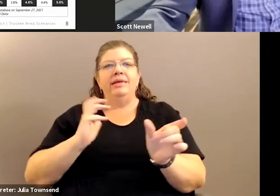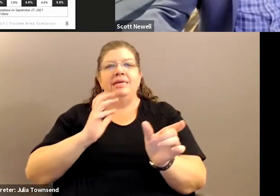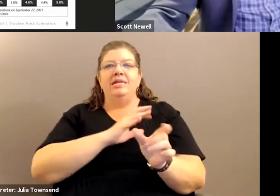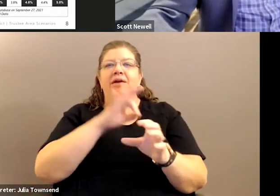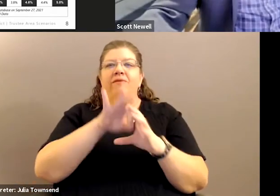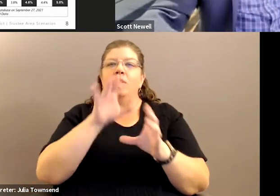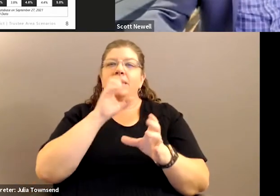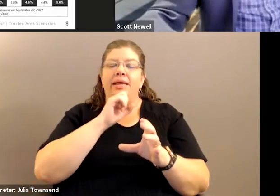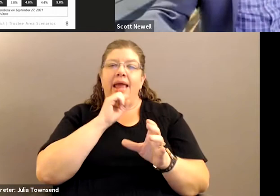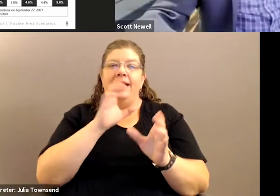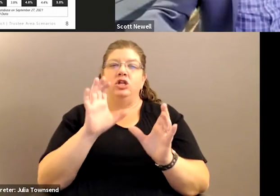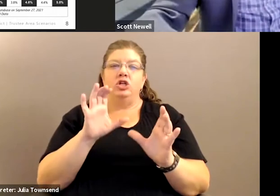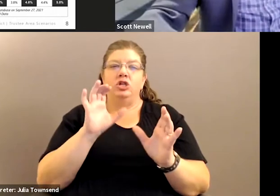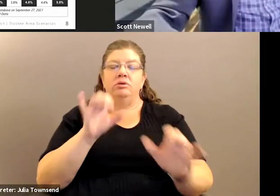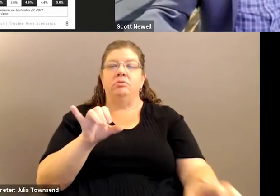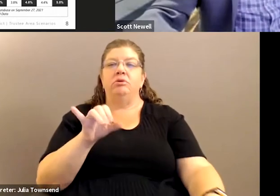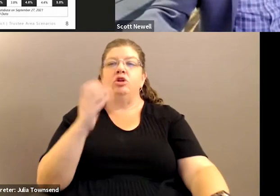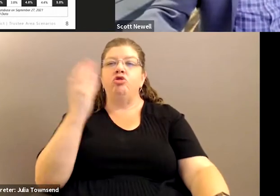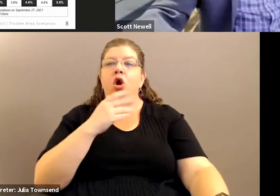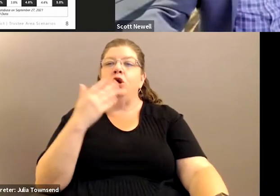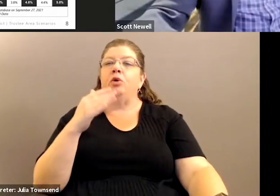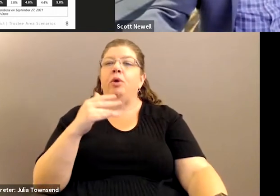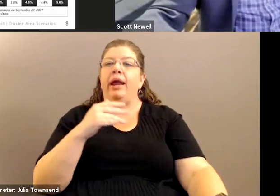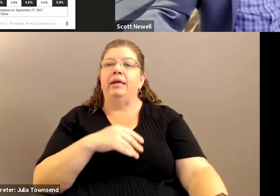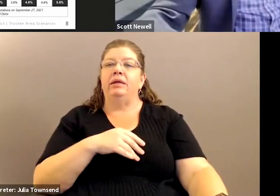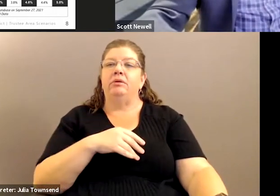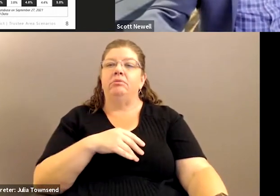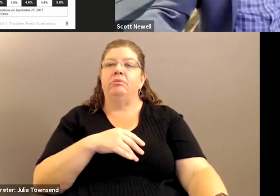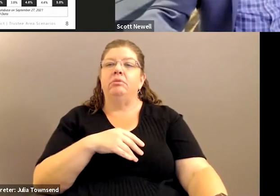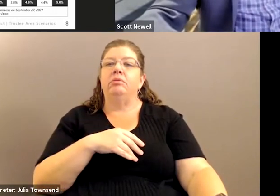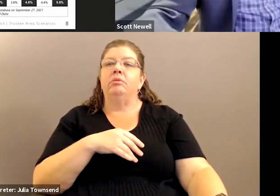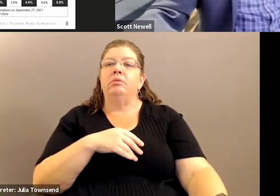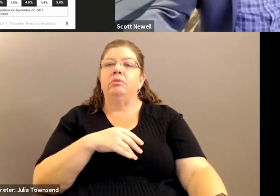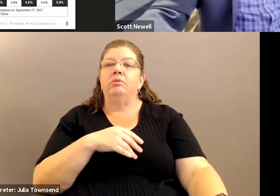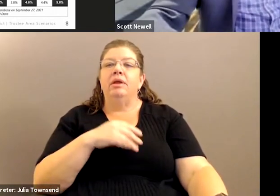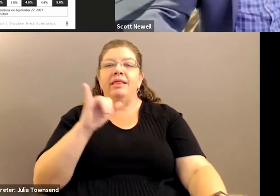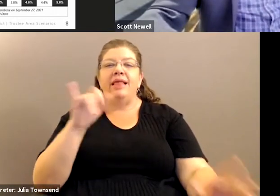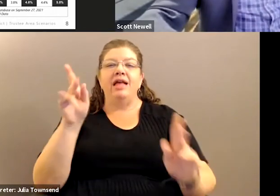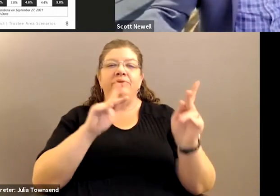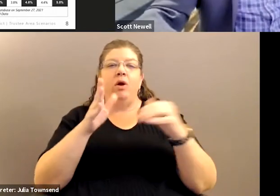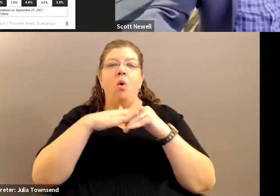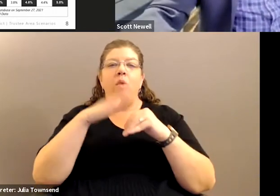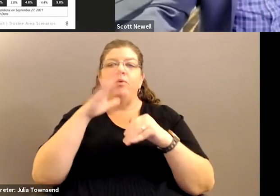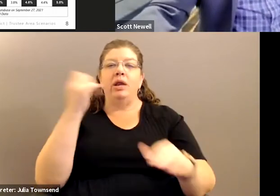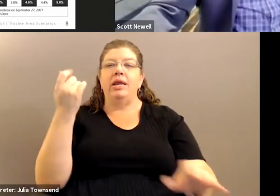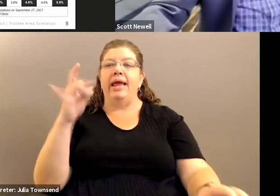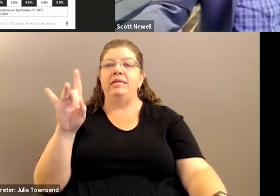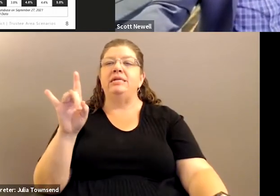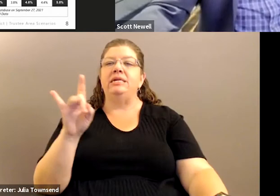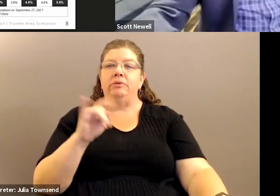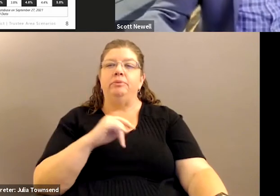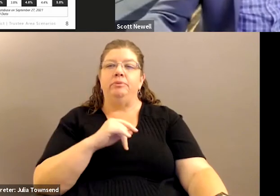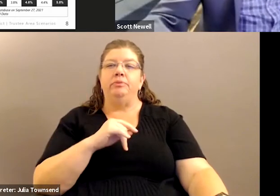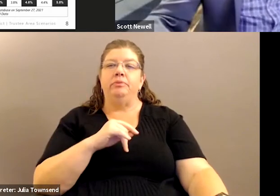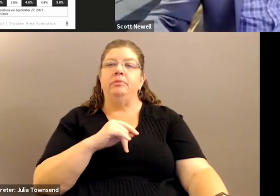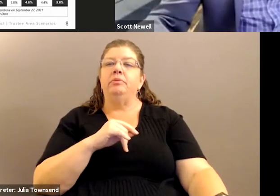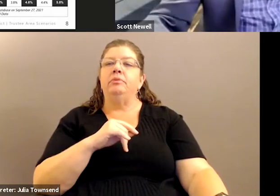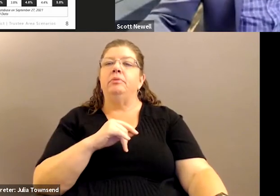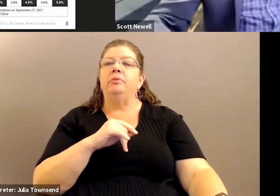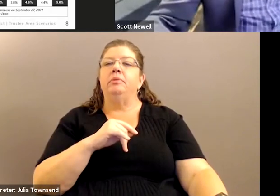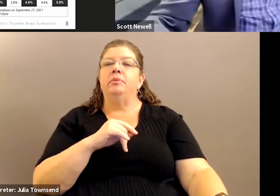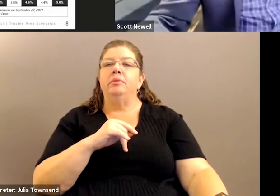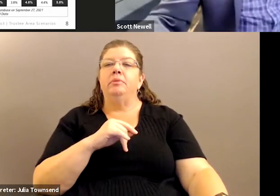age population in the darker gray so that's essentially folks over uh 18. so then looking at